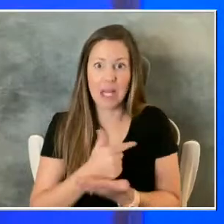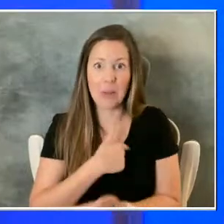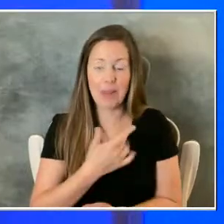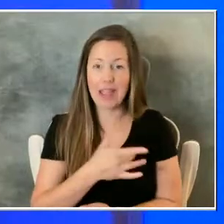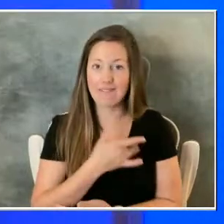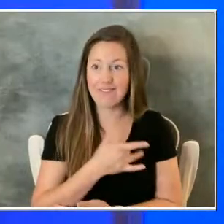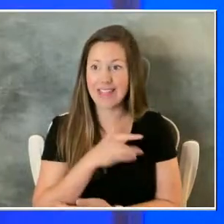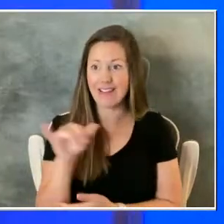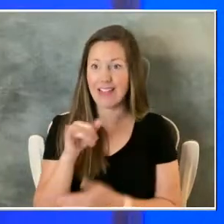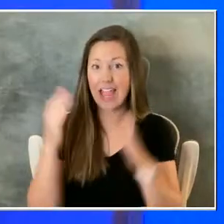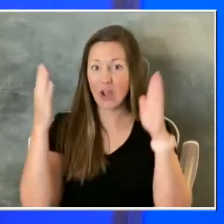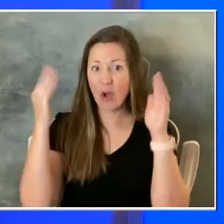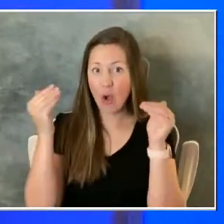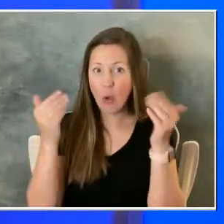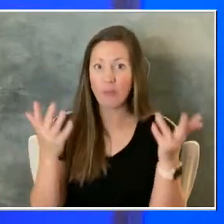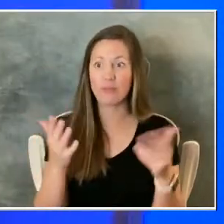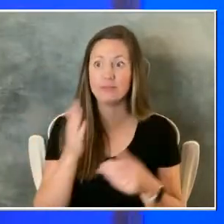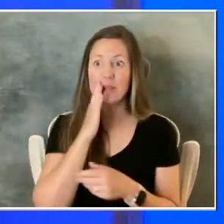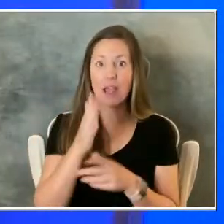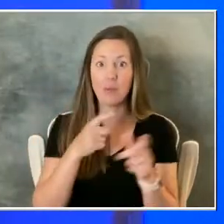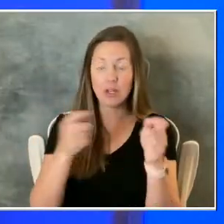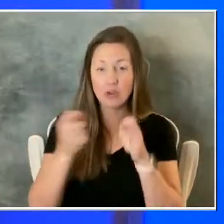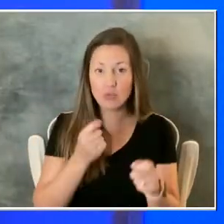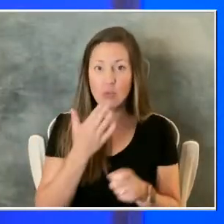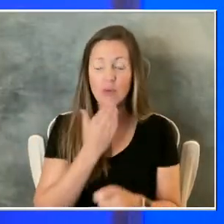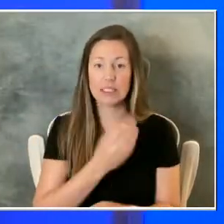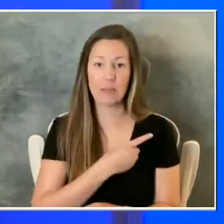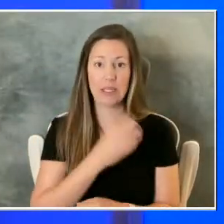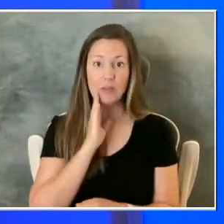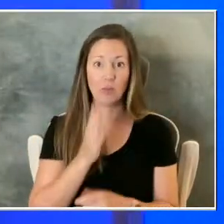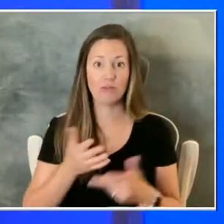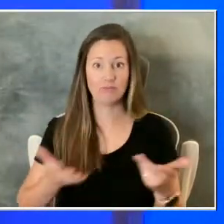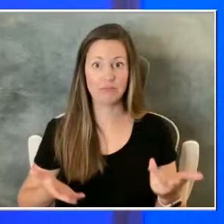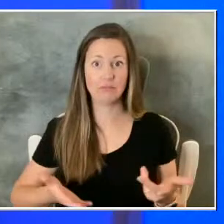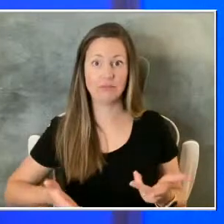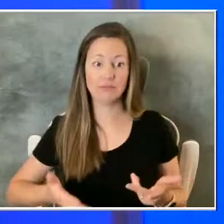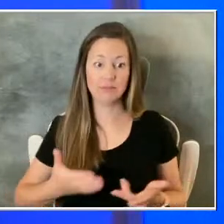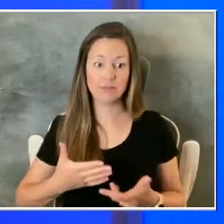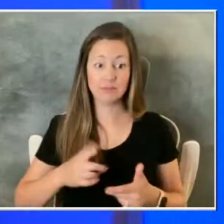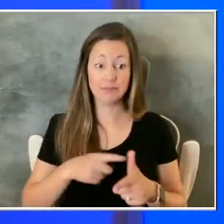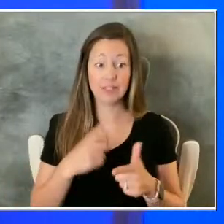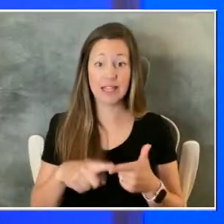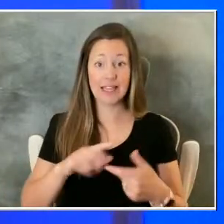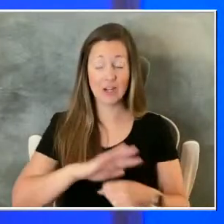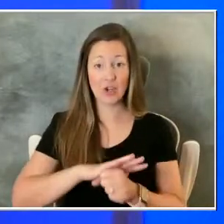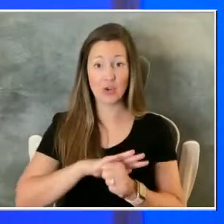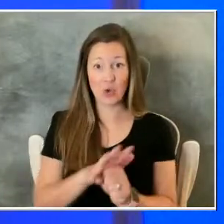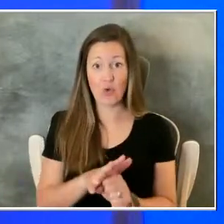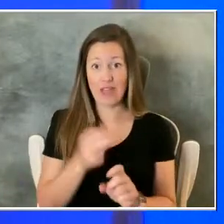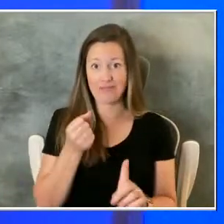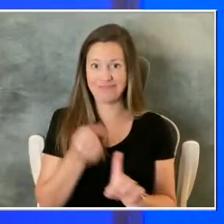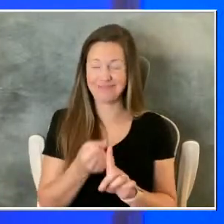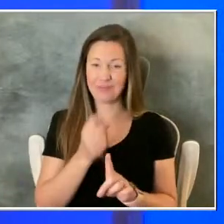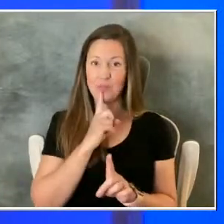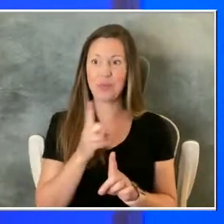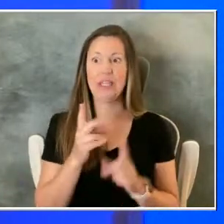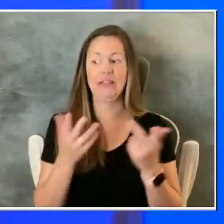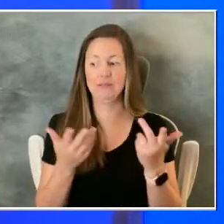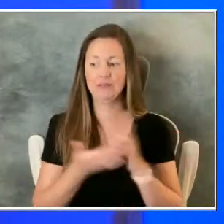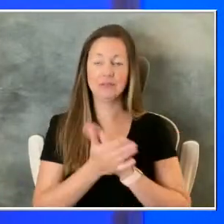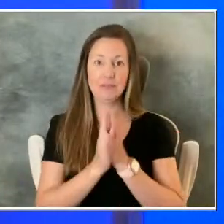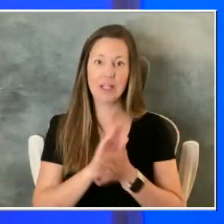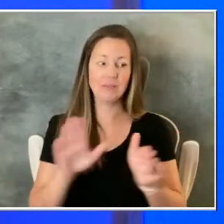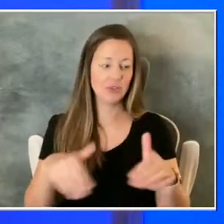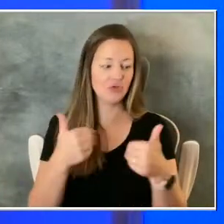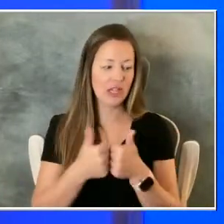I was going to get control of this diabetes. And then COVID hit, of course, you know, and that became a real challenge to get into the